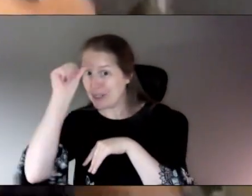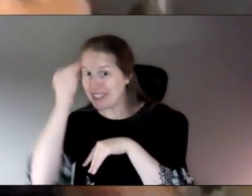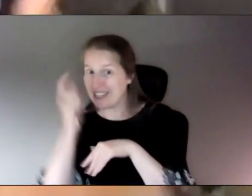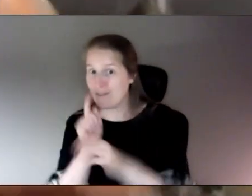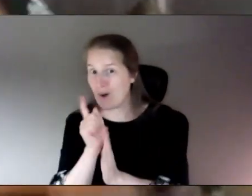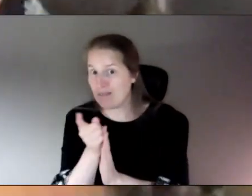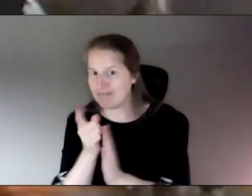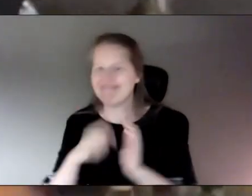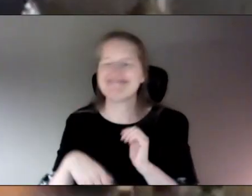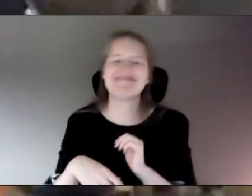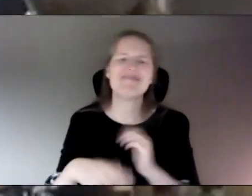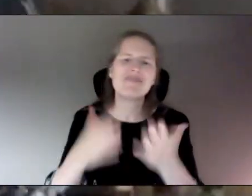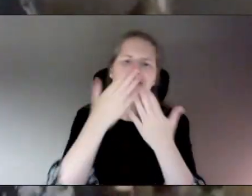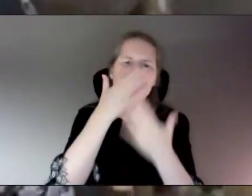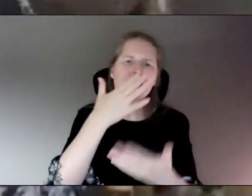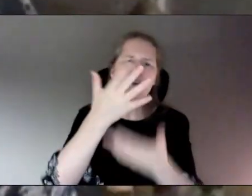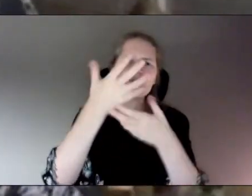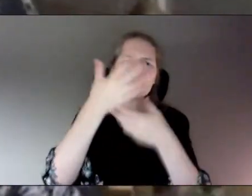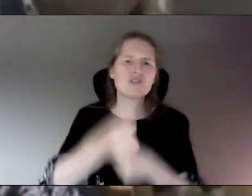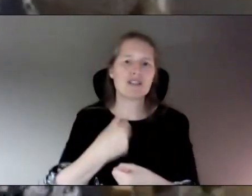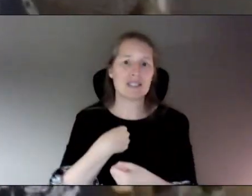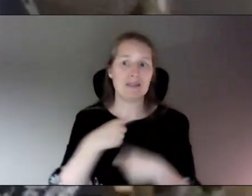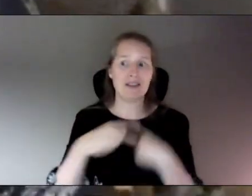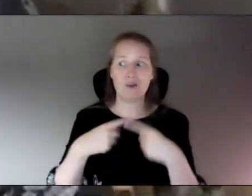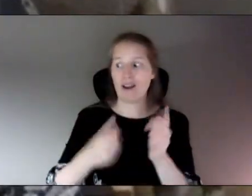for trusting me when I didn't trust myself.